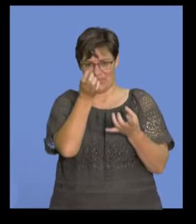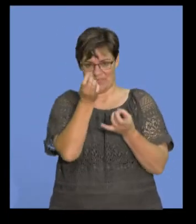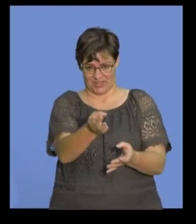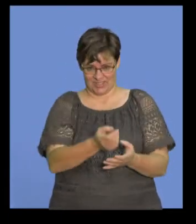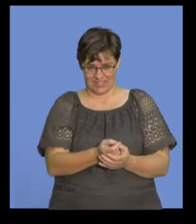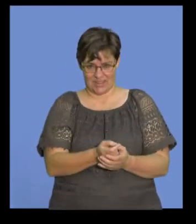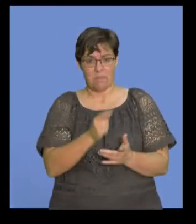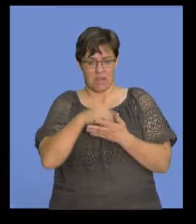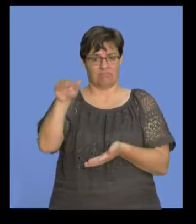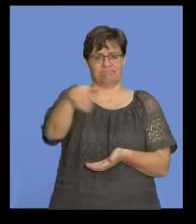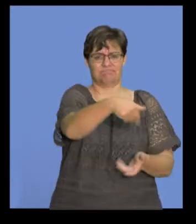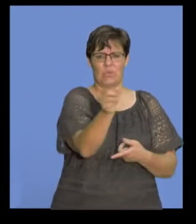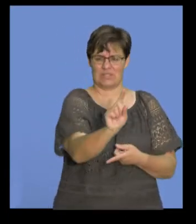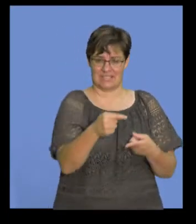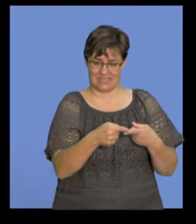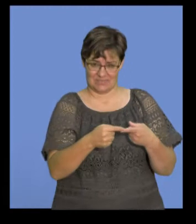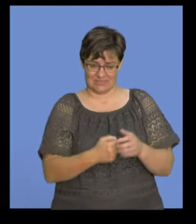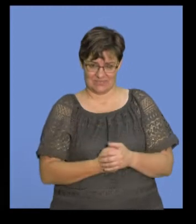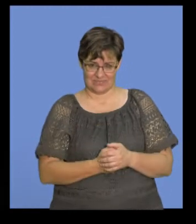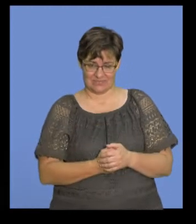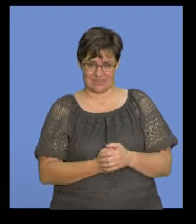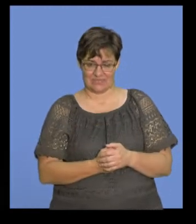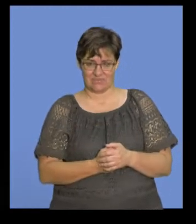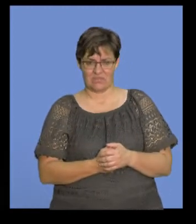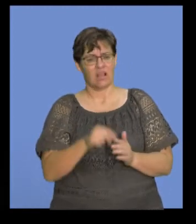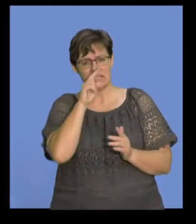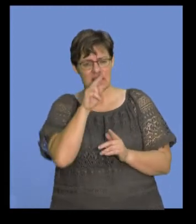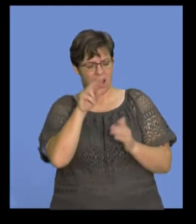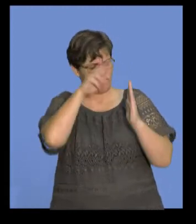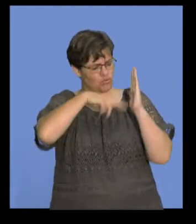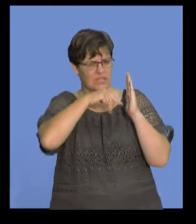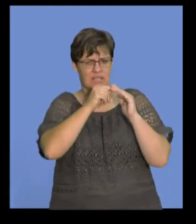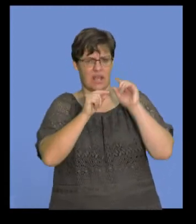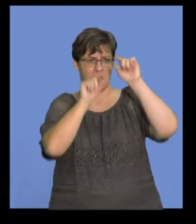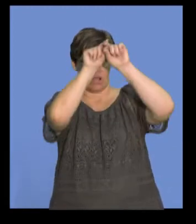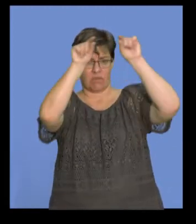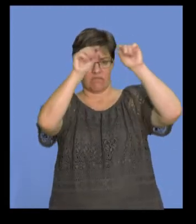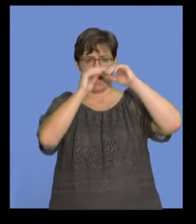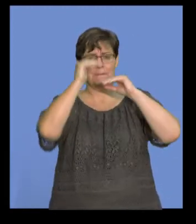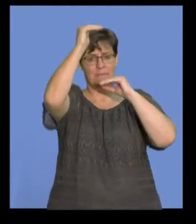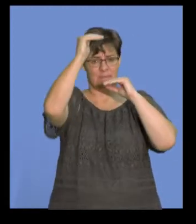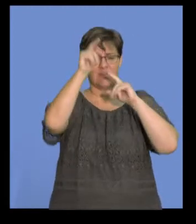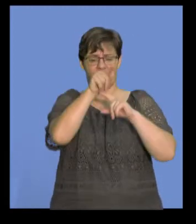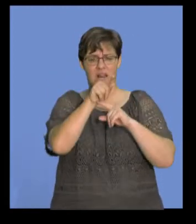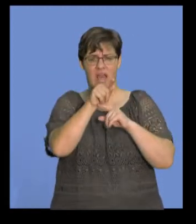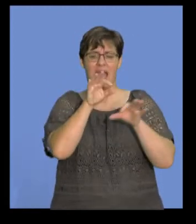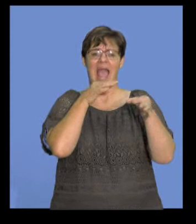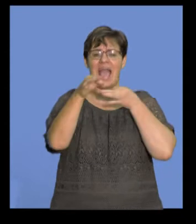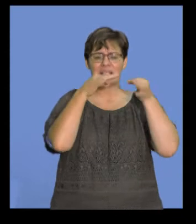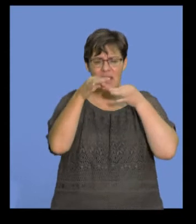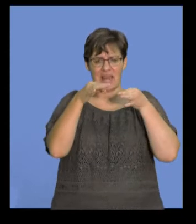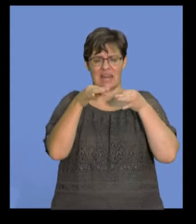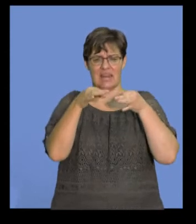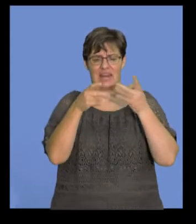describes information about what has been collected. Refer to the text. Above the graph, there's a description around